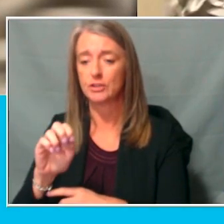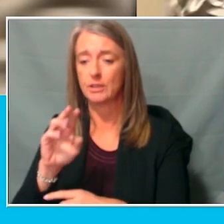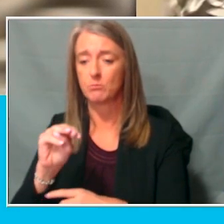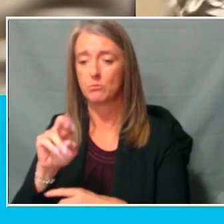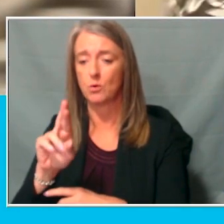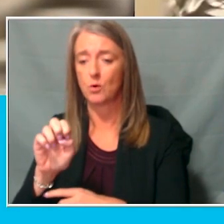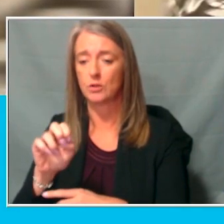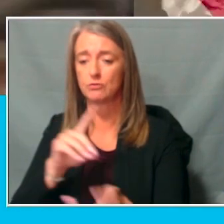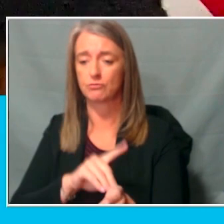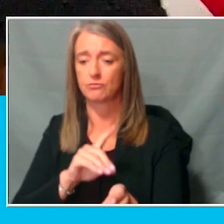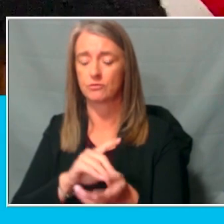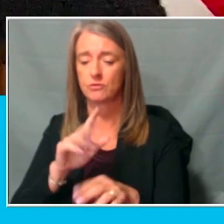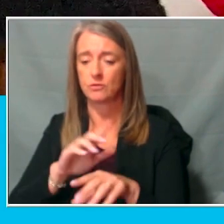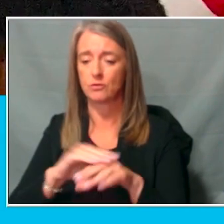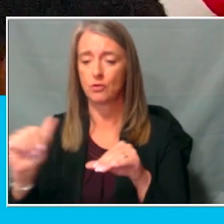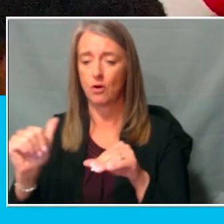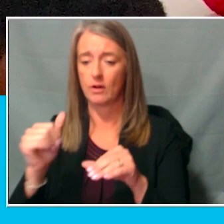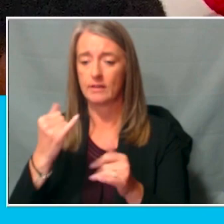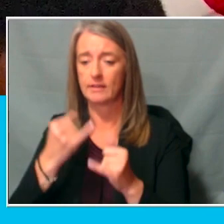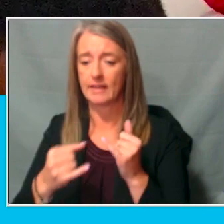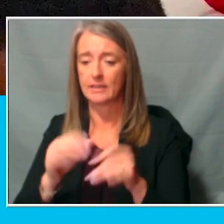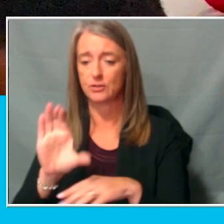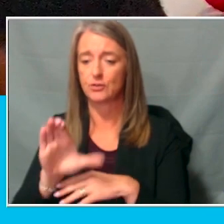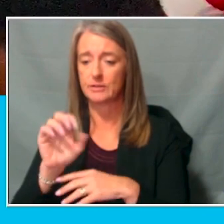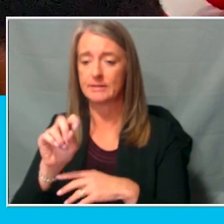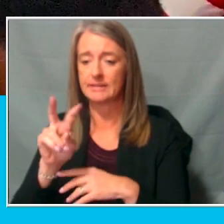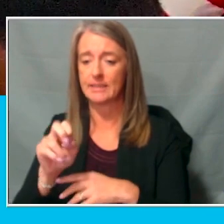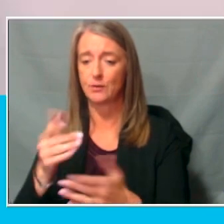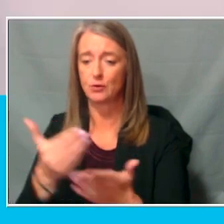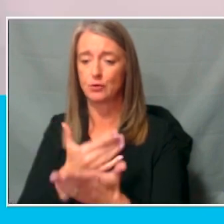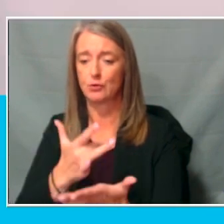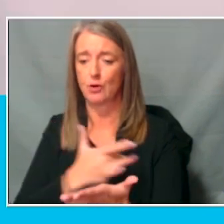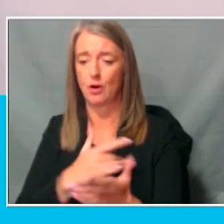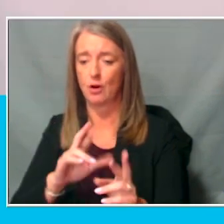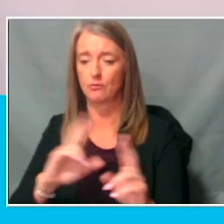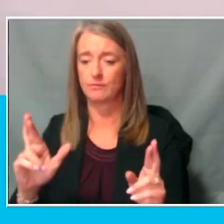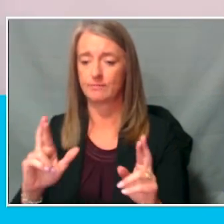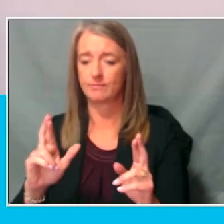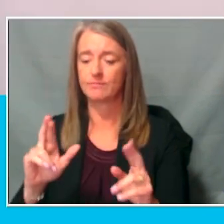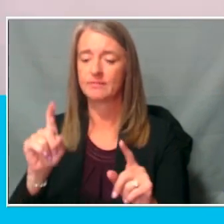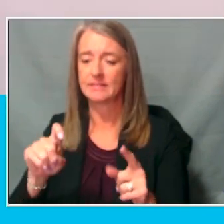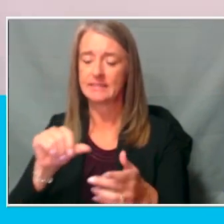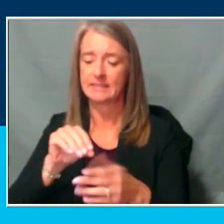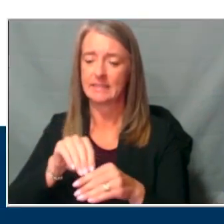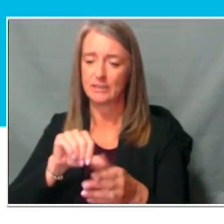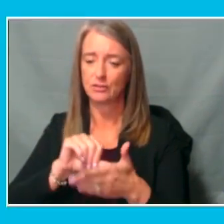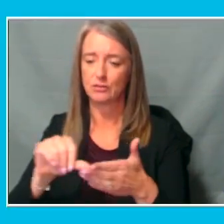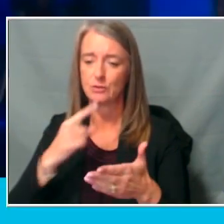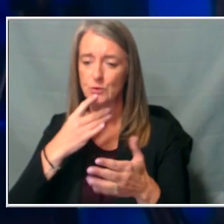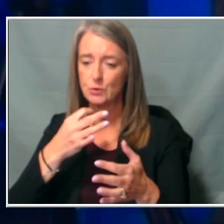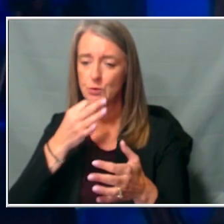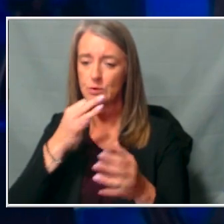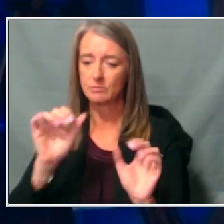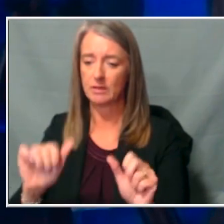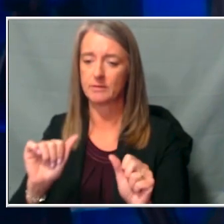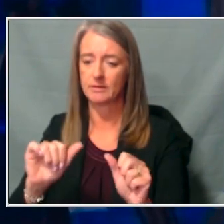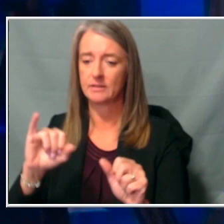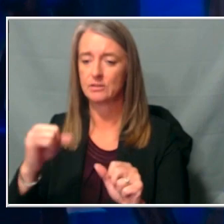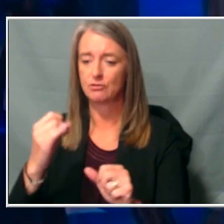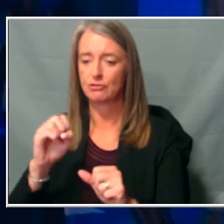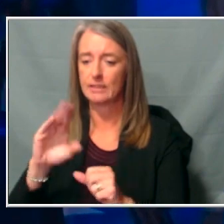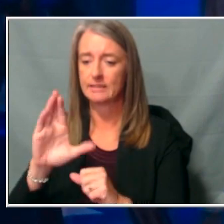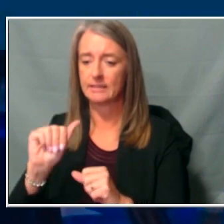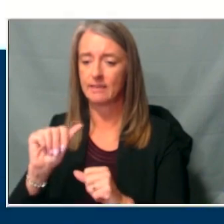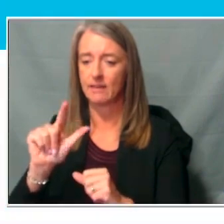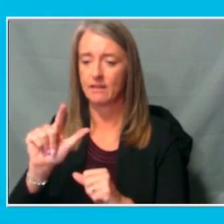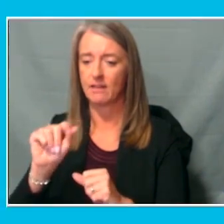last Christmas Eve. Her new heart was ready, and they needed her in surgery as soon as possible. I'm Jessica Lovell on the next